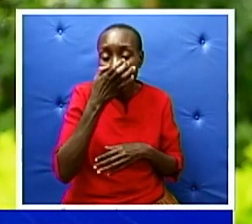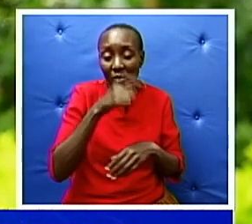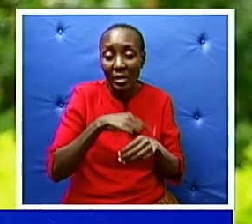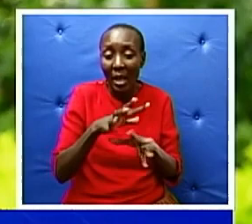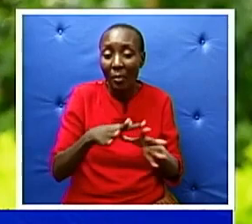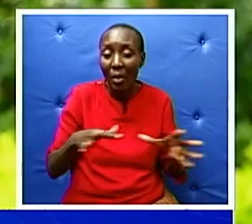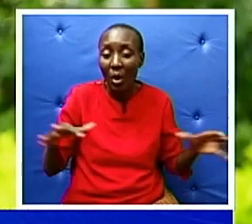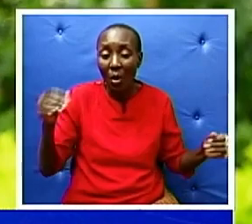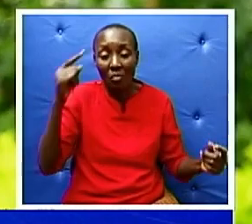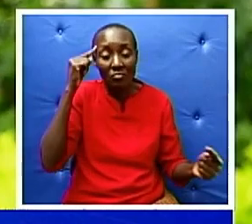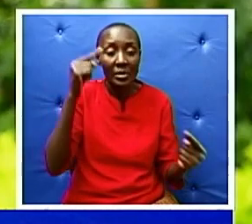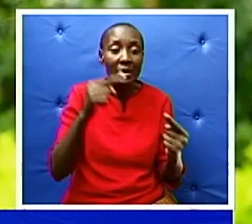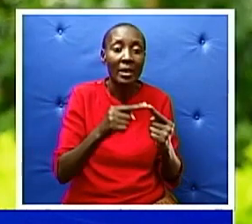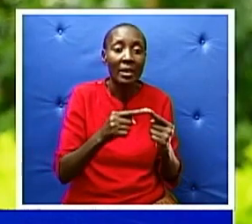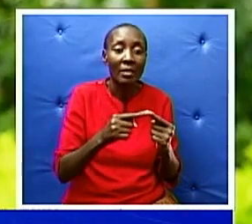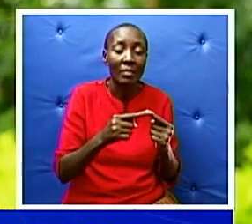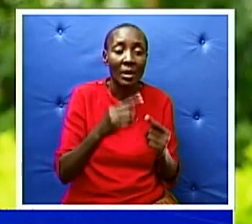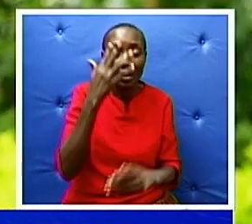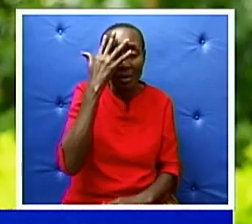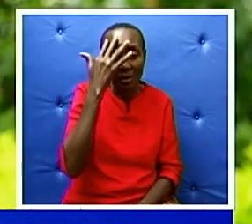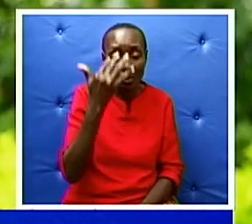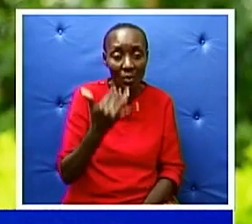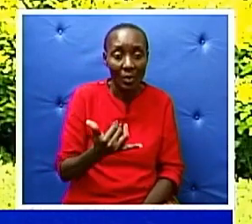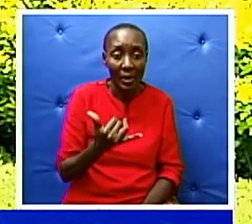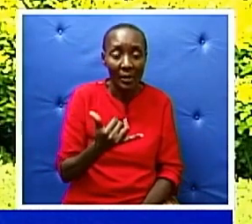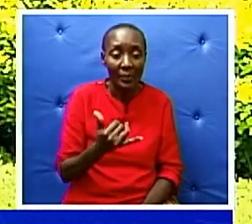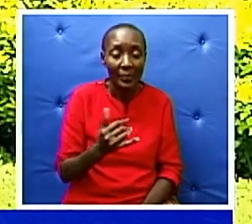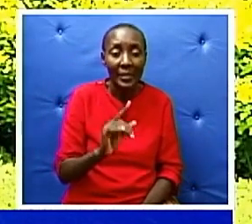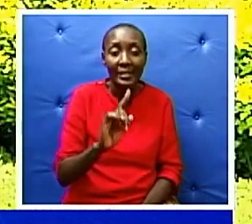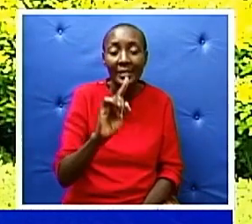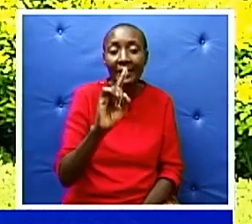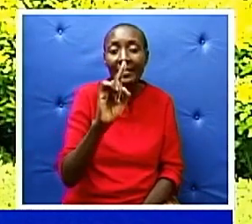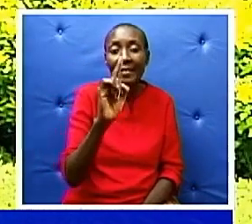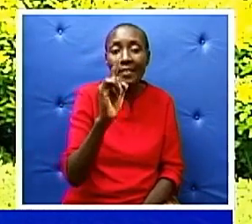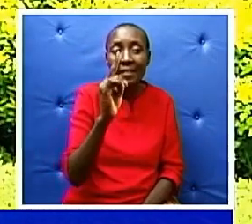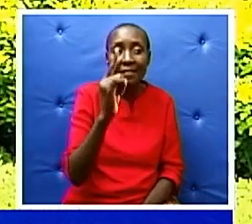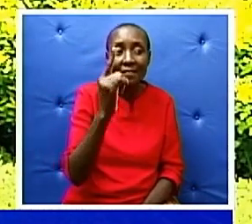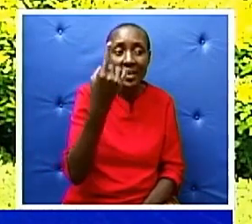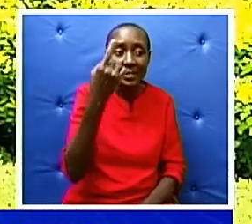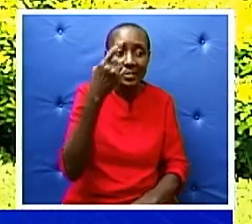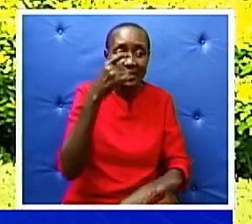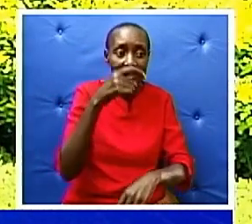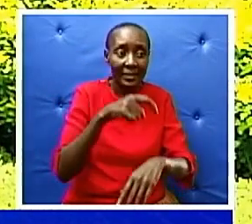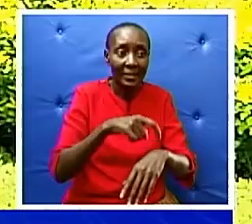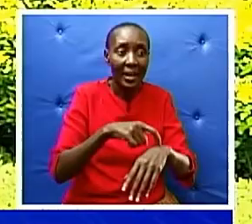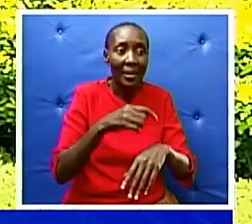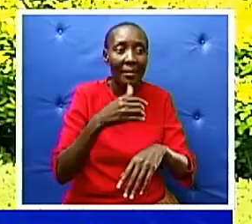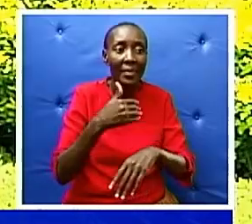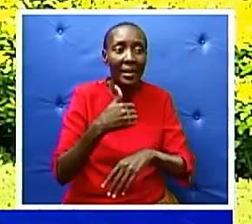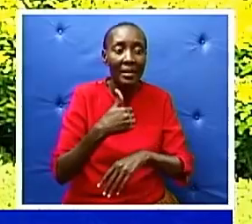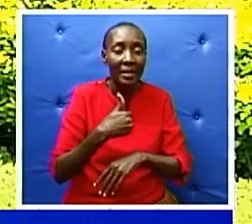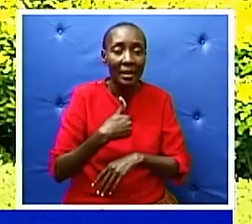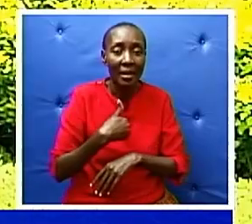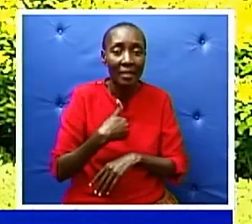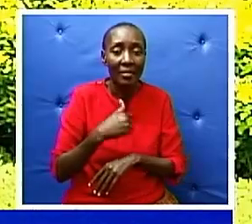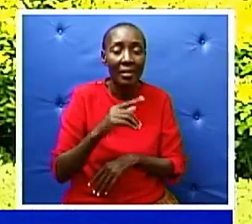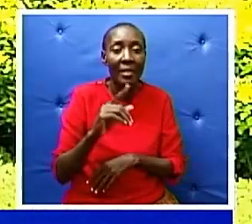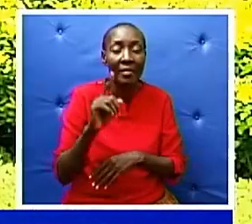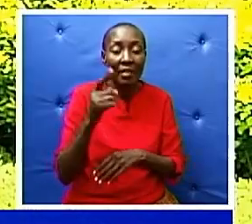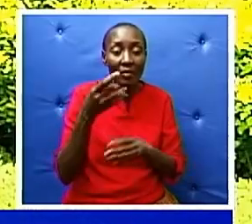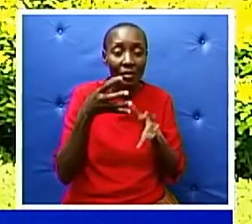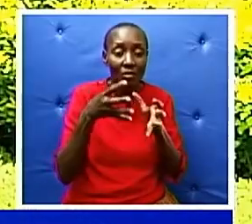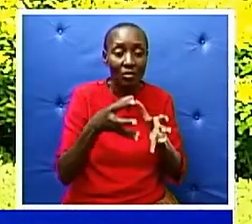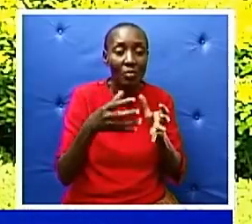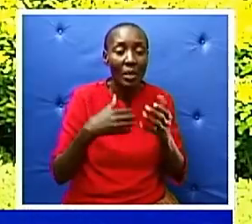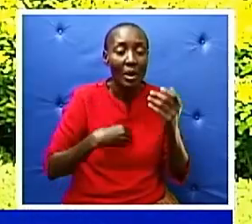why. The reason being that we received our first batch of around 1 million doses. Mm-hmm. And we have a country of